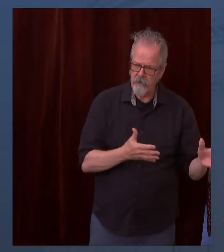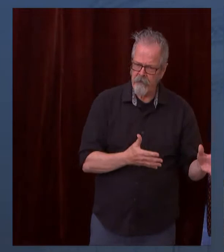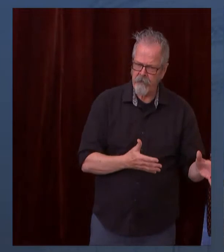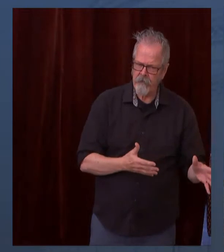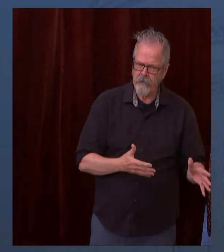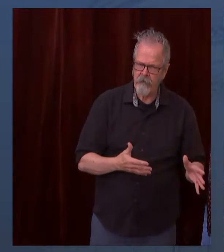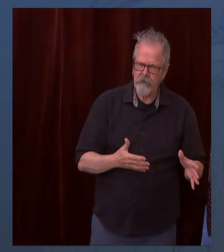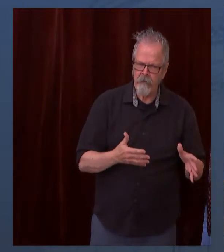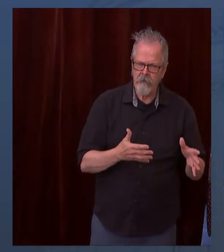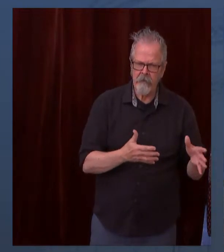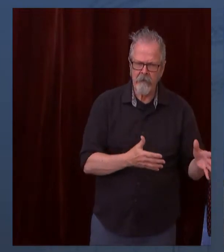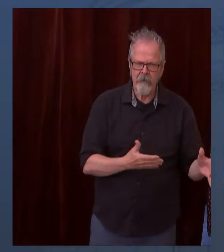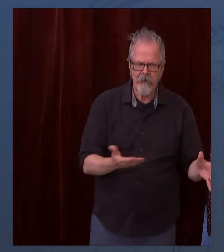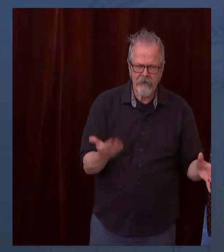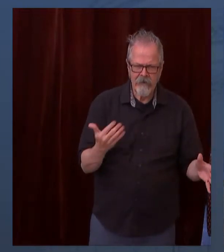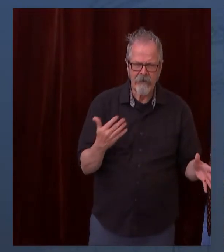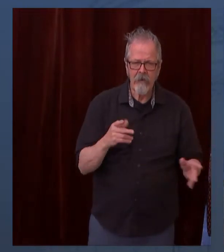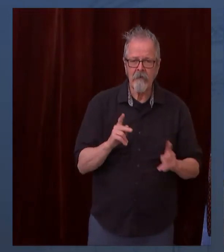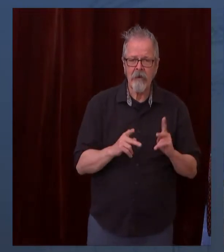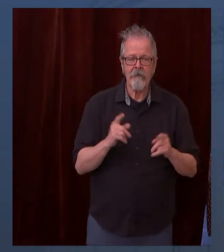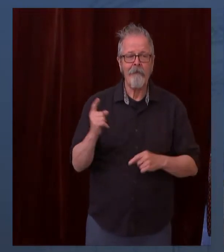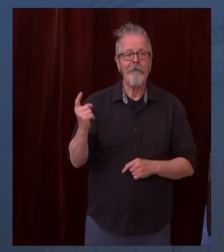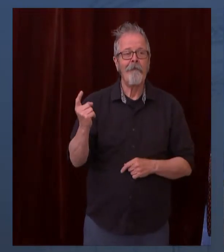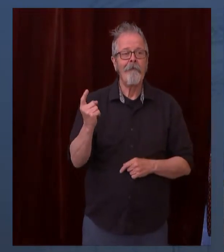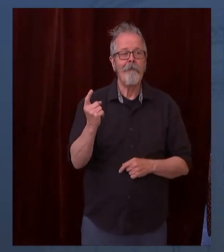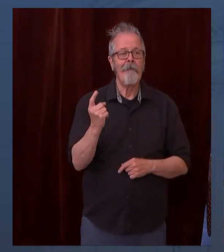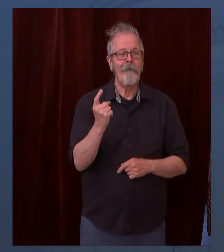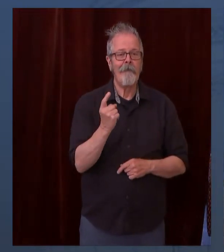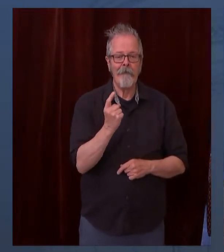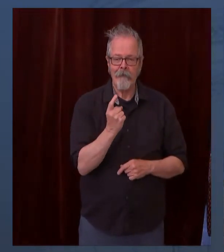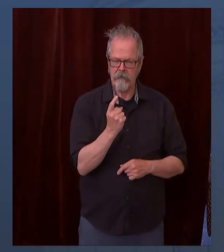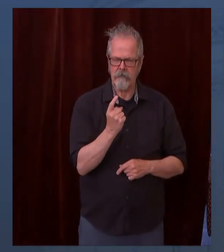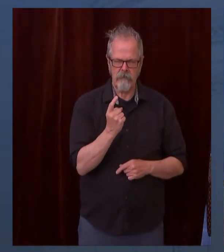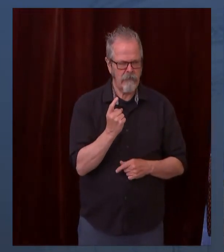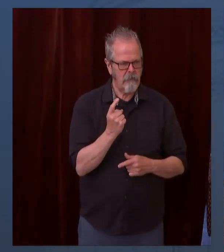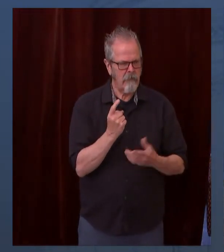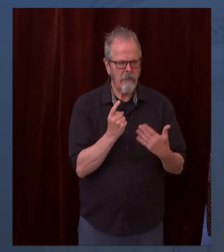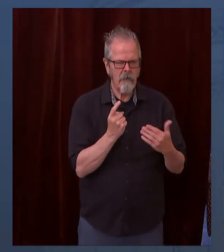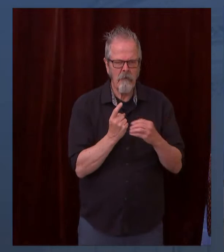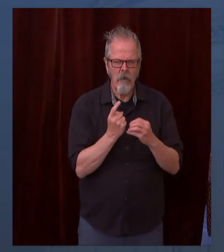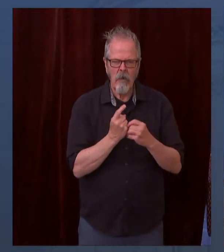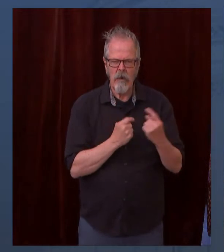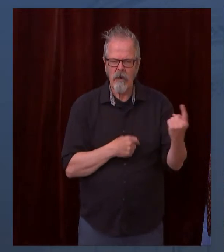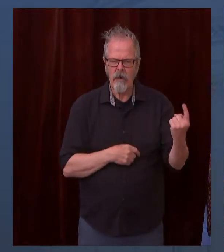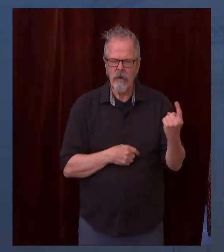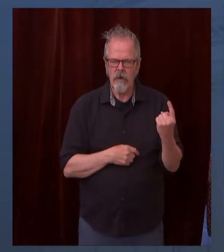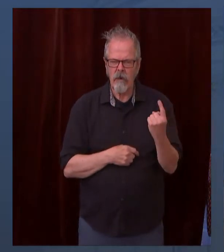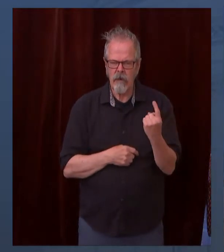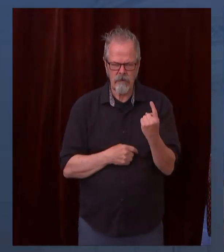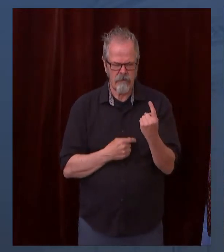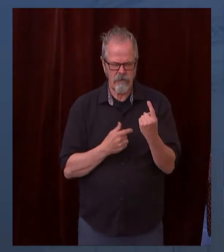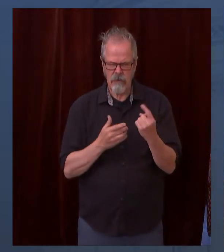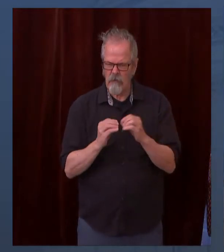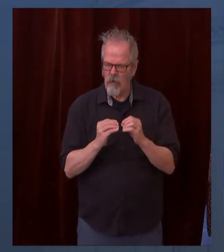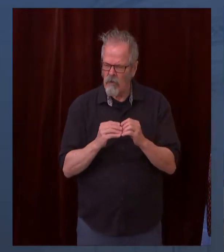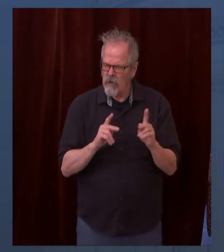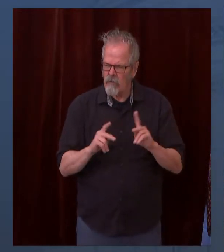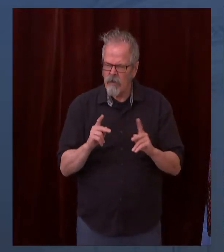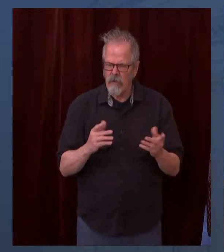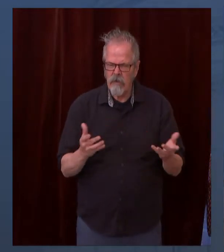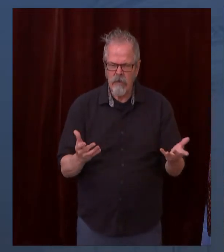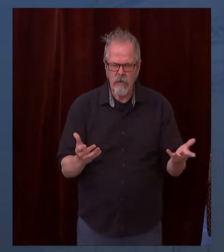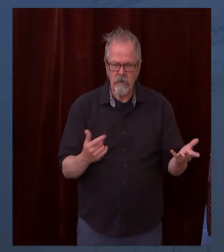lives is just such a terrible event. I hate to even think about that. But we have